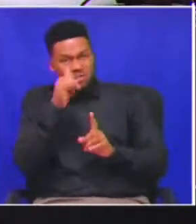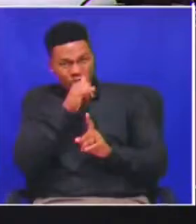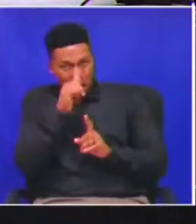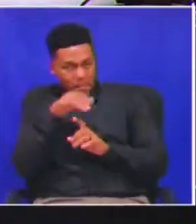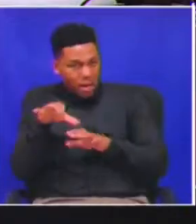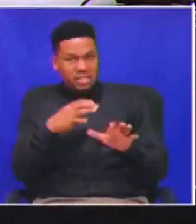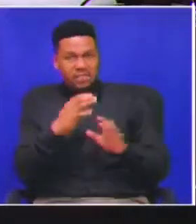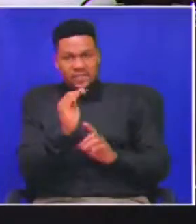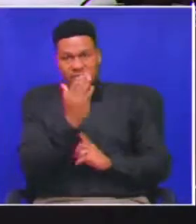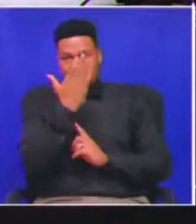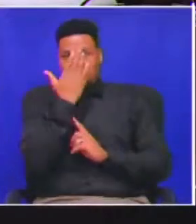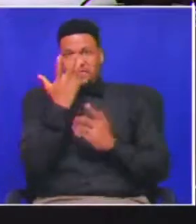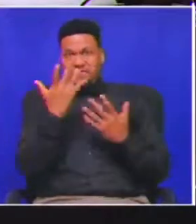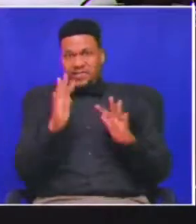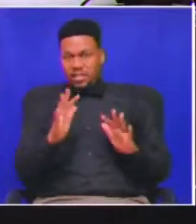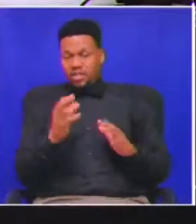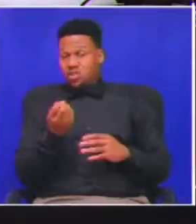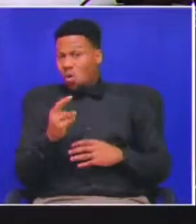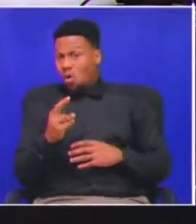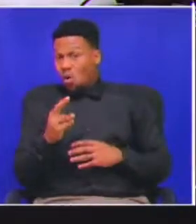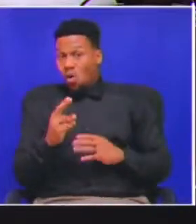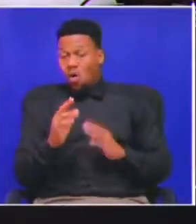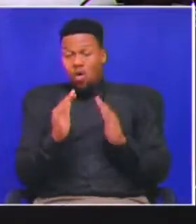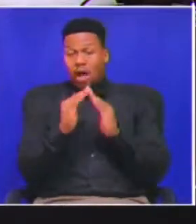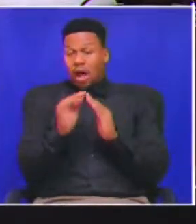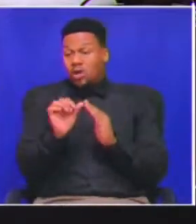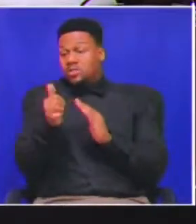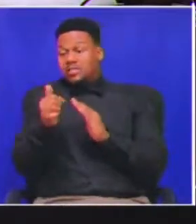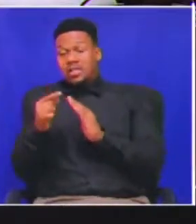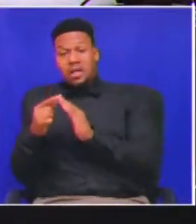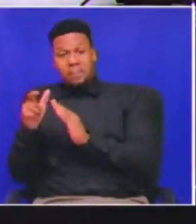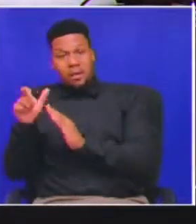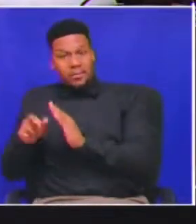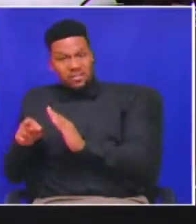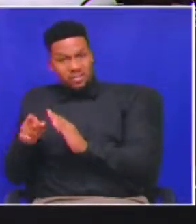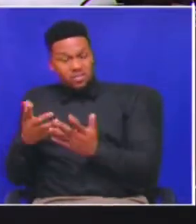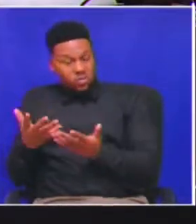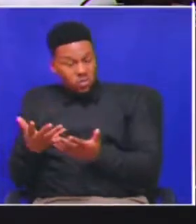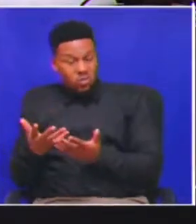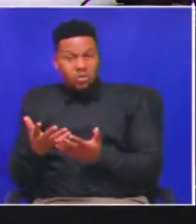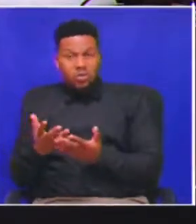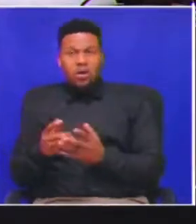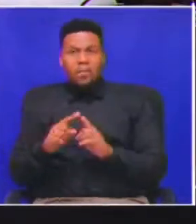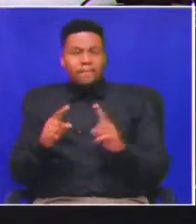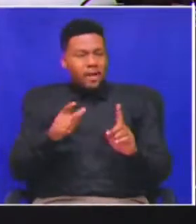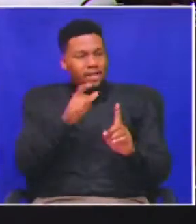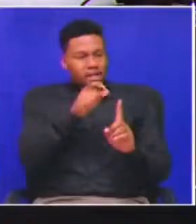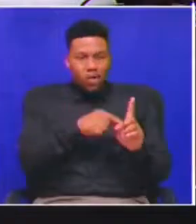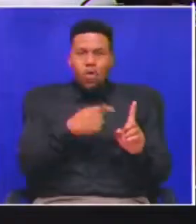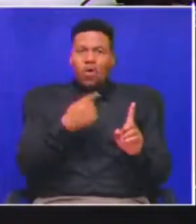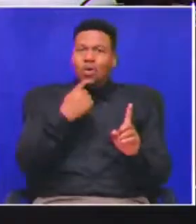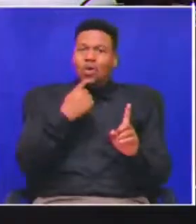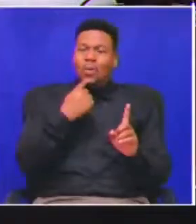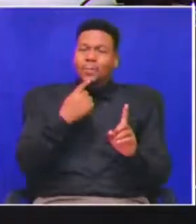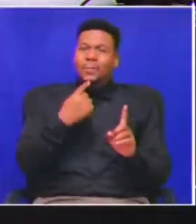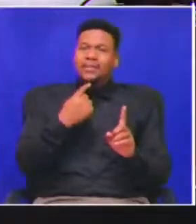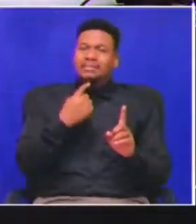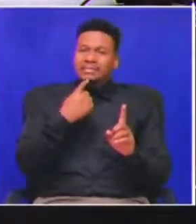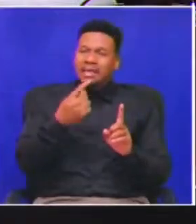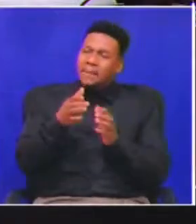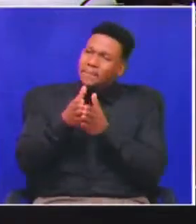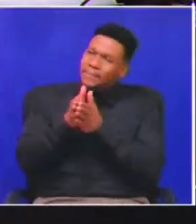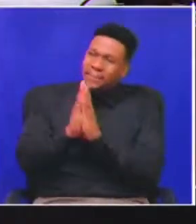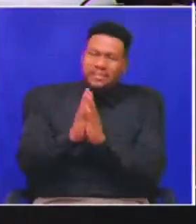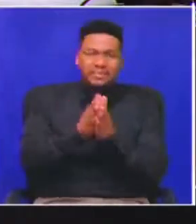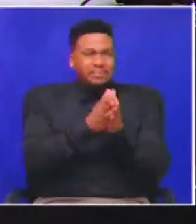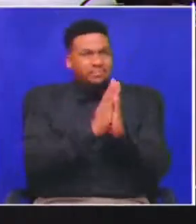a victim of the criminality that had just happened. And she was making a plea to community members in the area